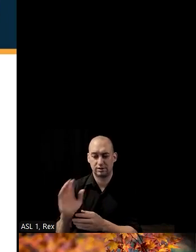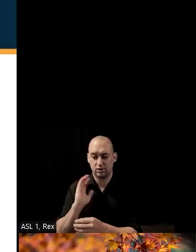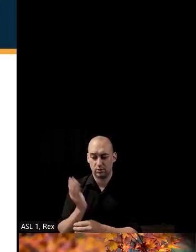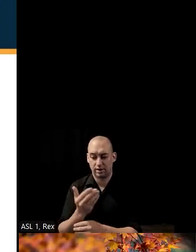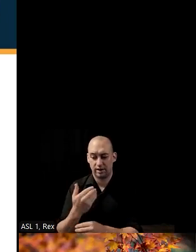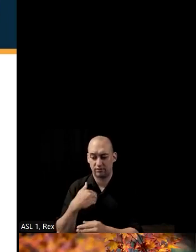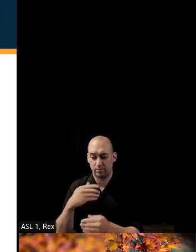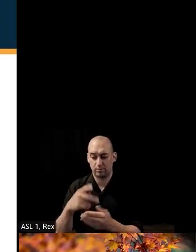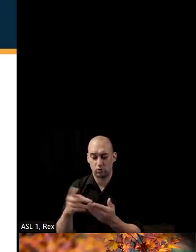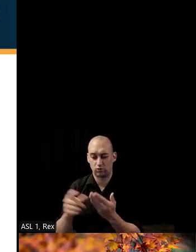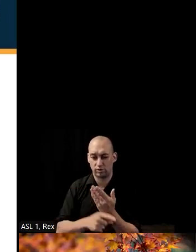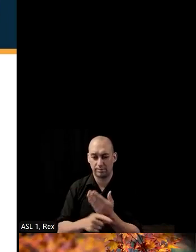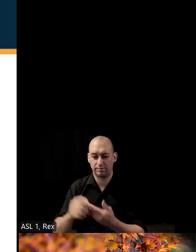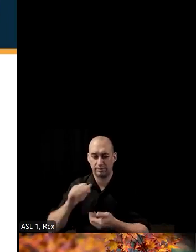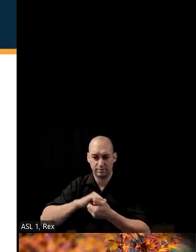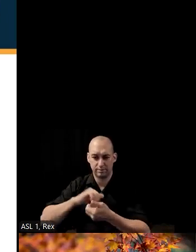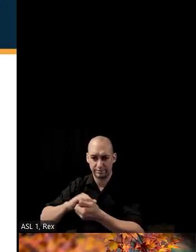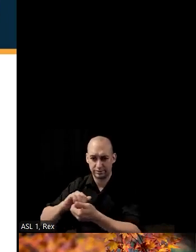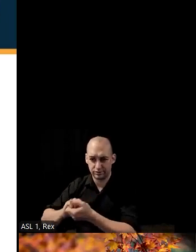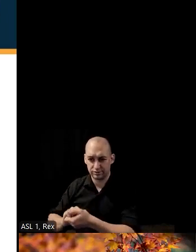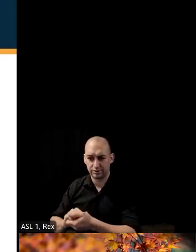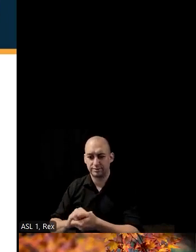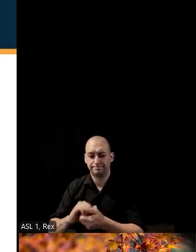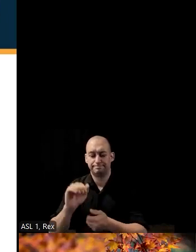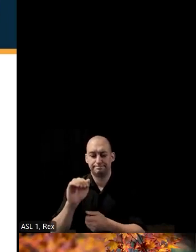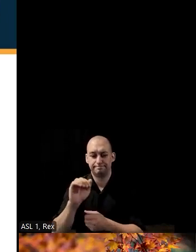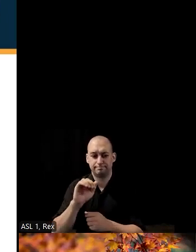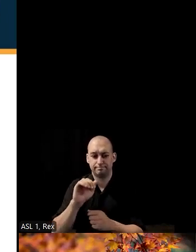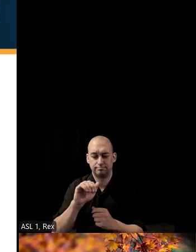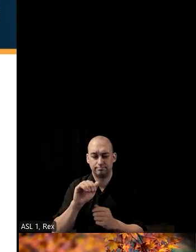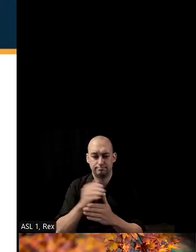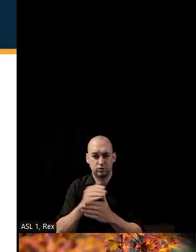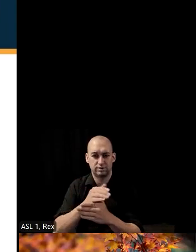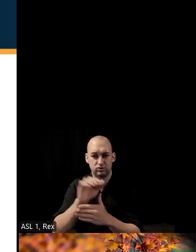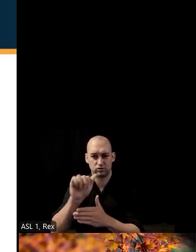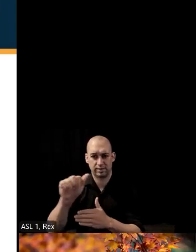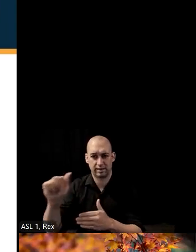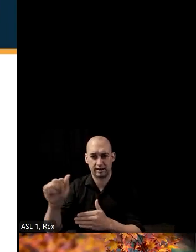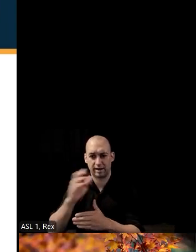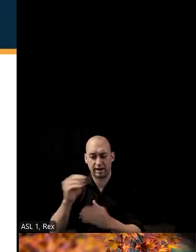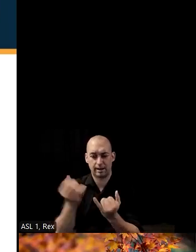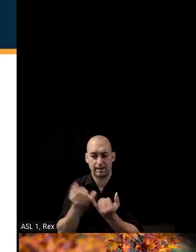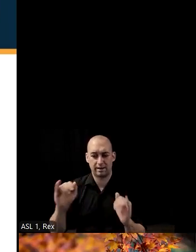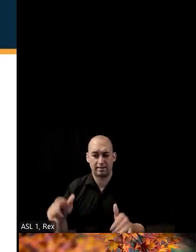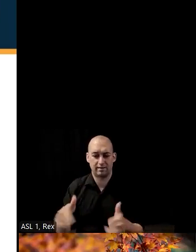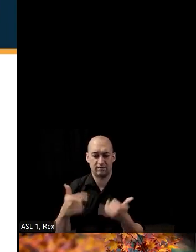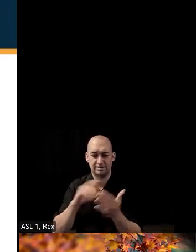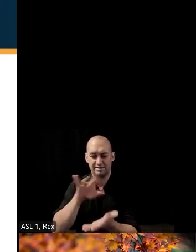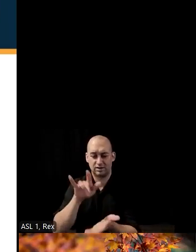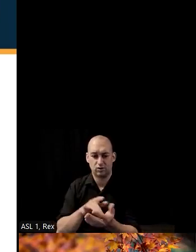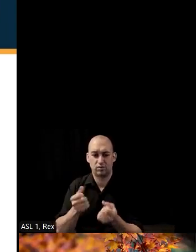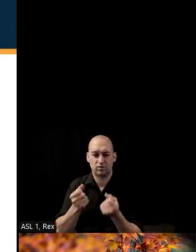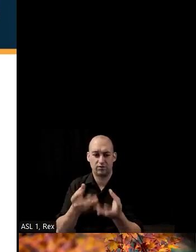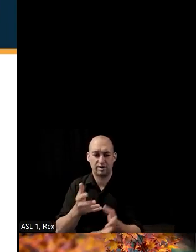program which is a collaboration between the AAAs and the independent living centers to provide 4